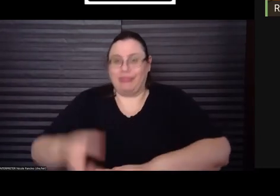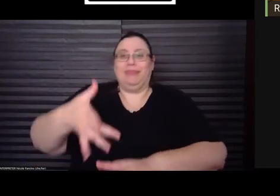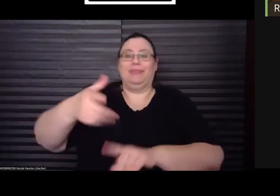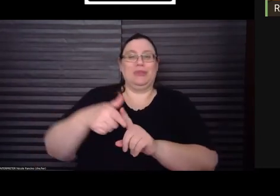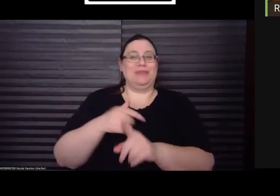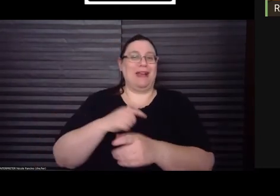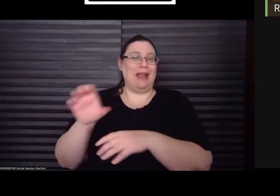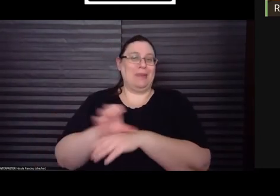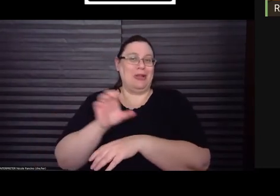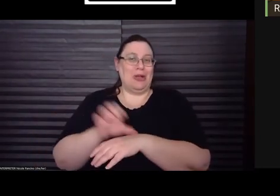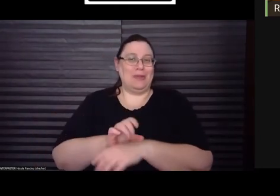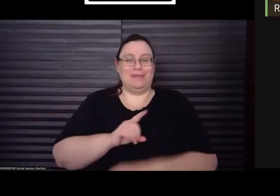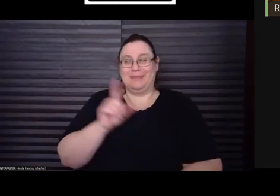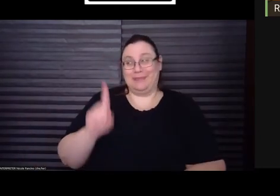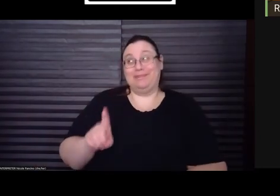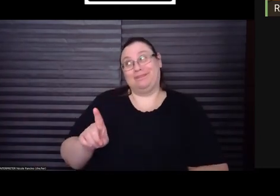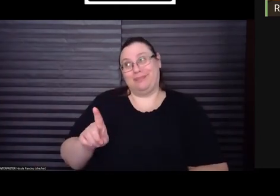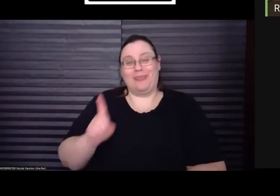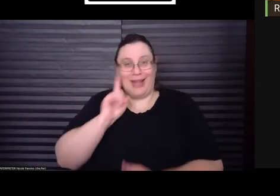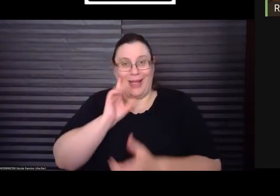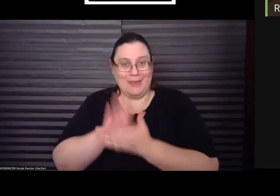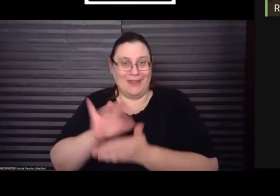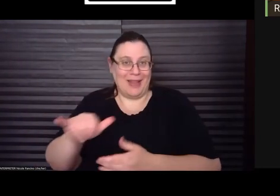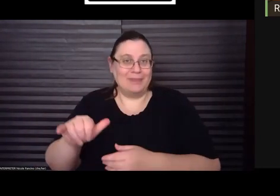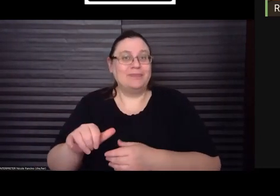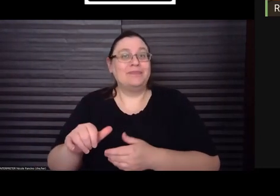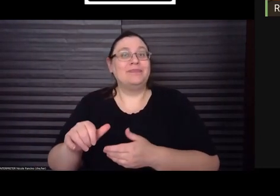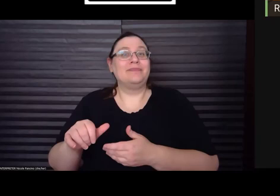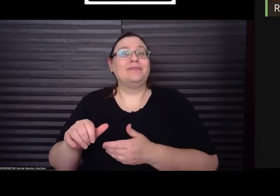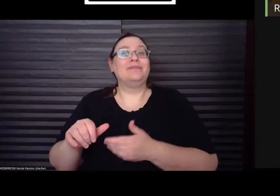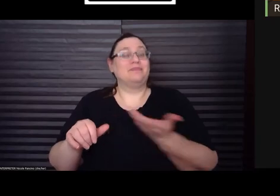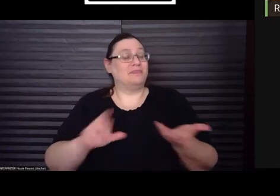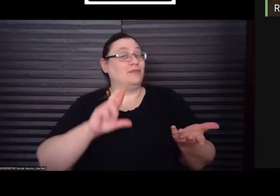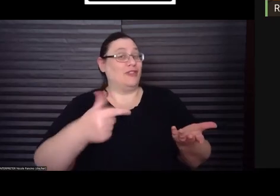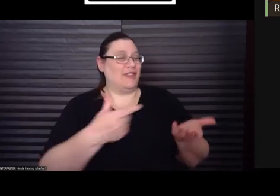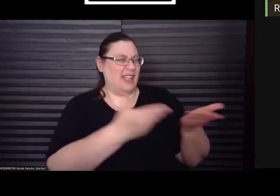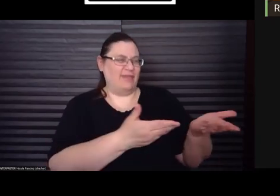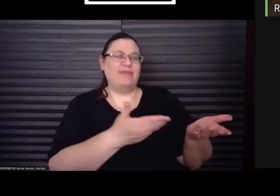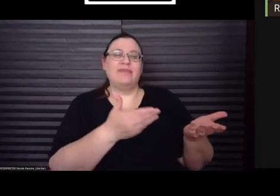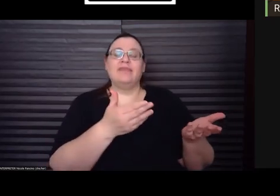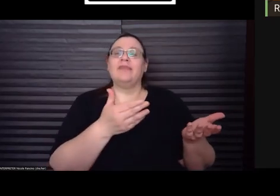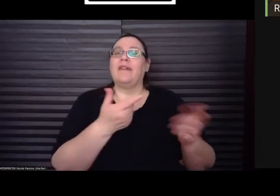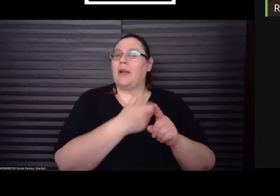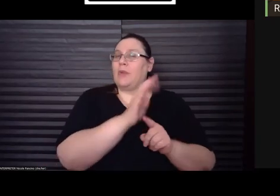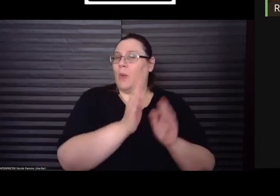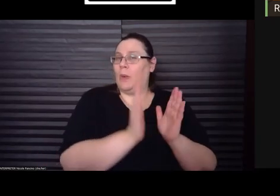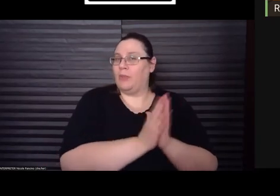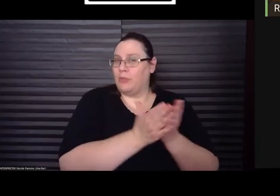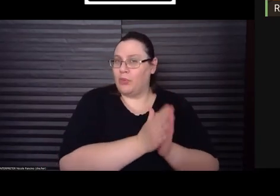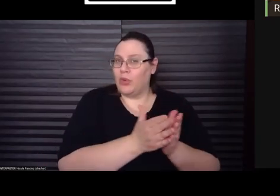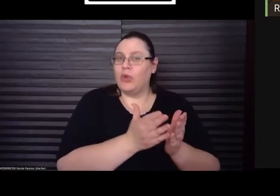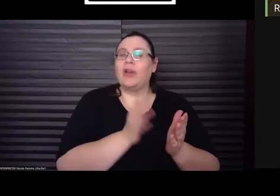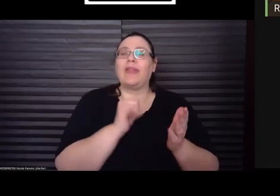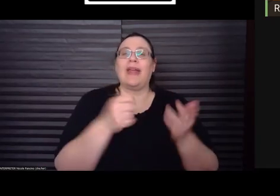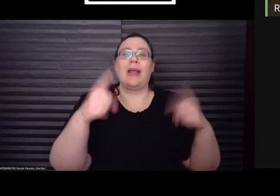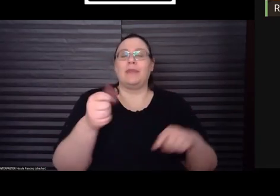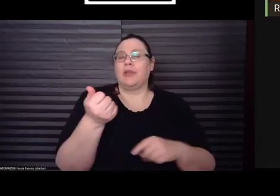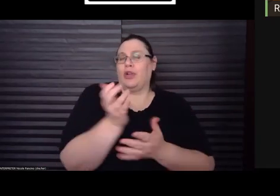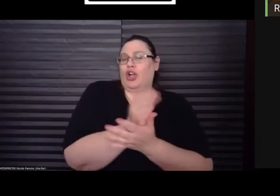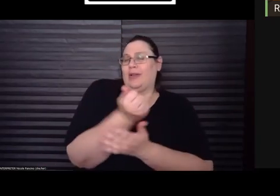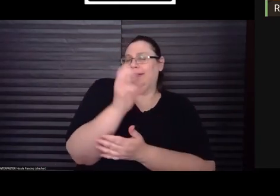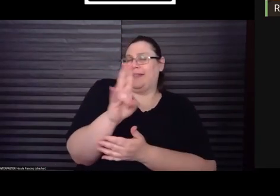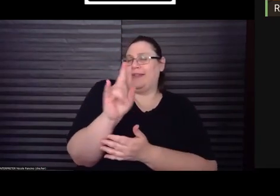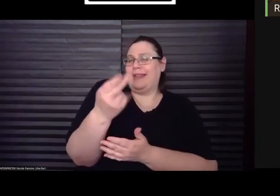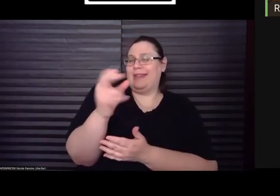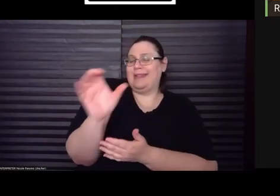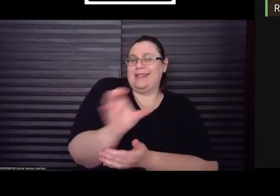that. All right. So Rivka, everyone knows your mother is a witch. We are in the early